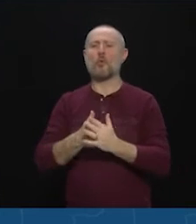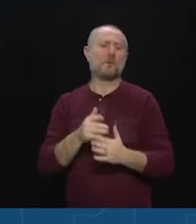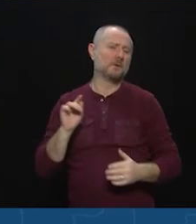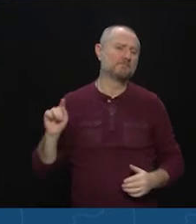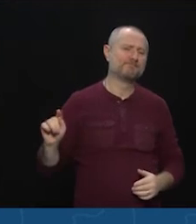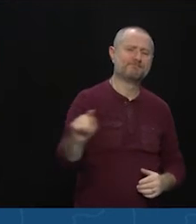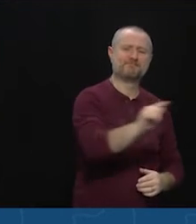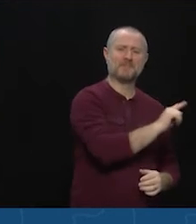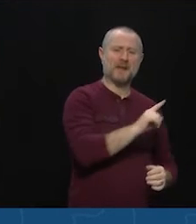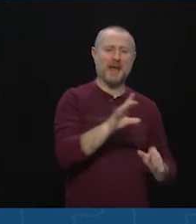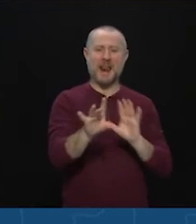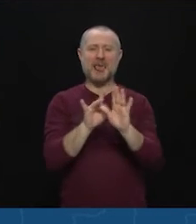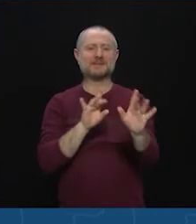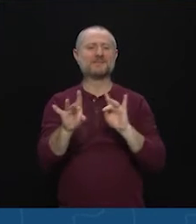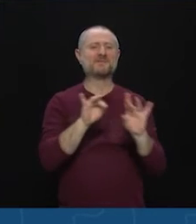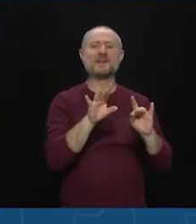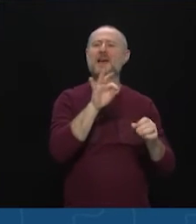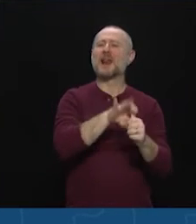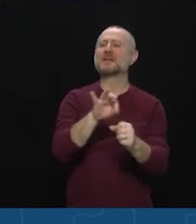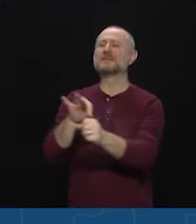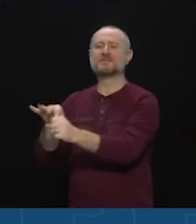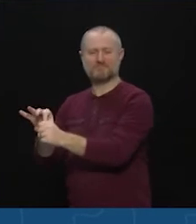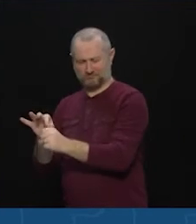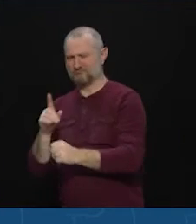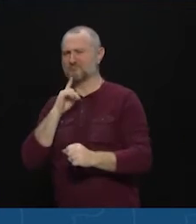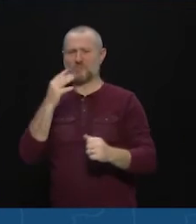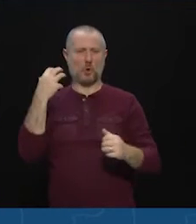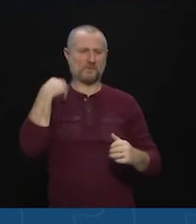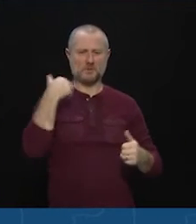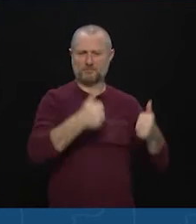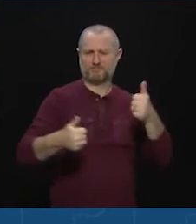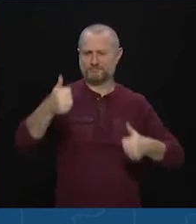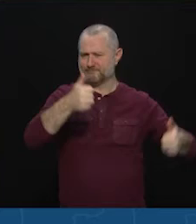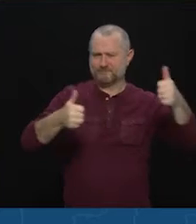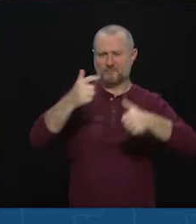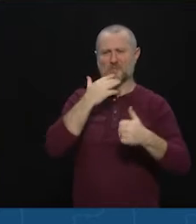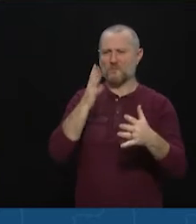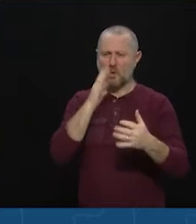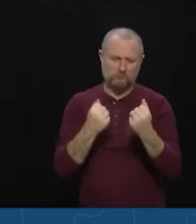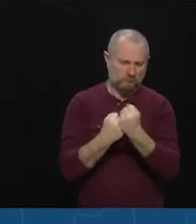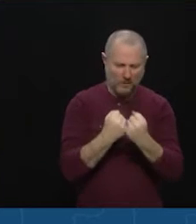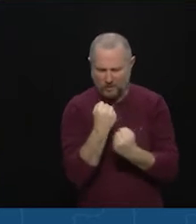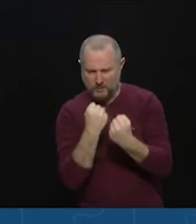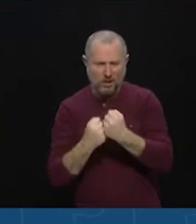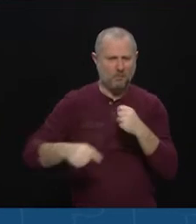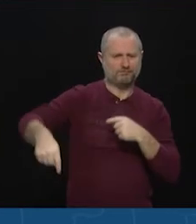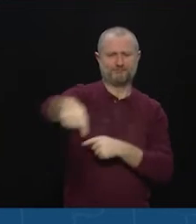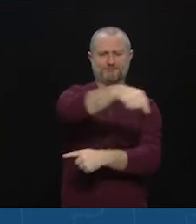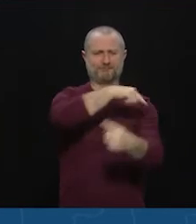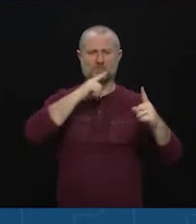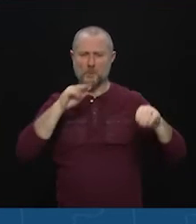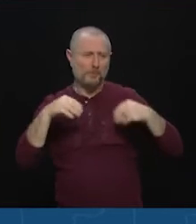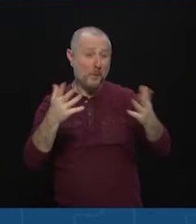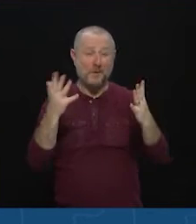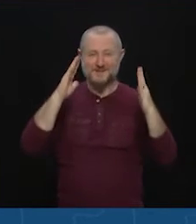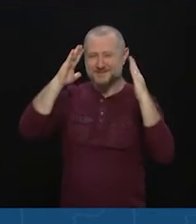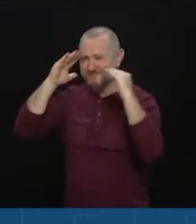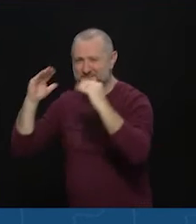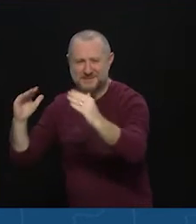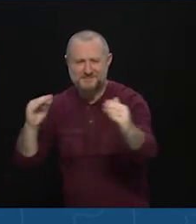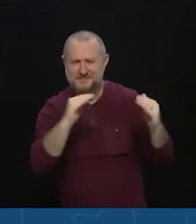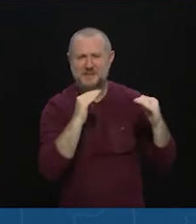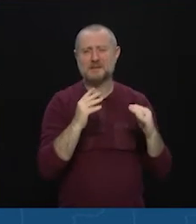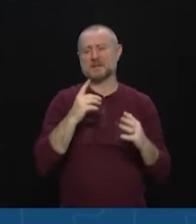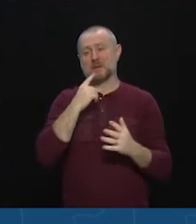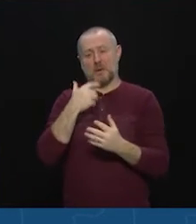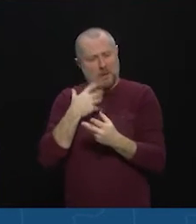and I want to thank all of you for helping be at our side as we try to give hope to people and let them know that there's programs and ways to help